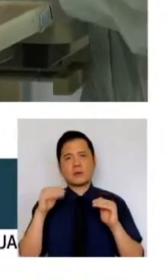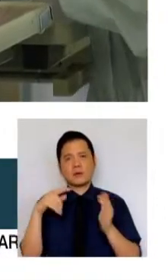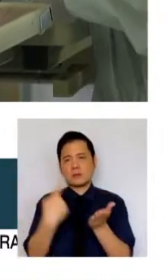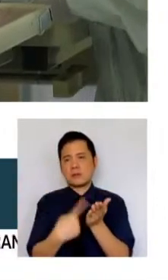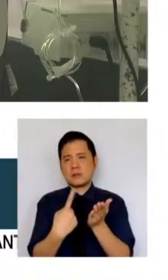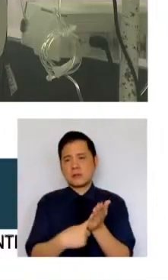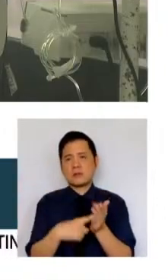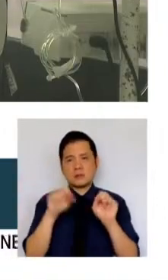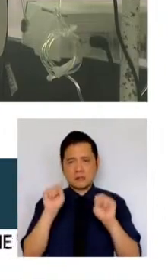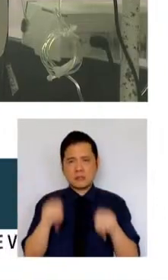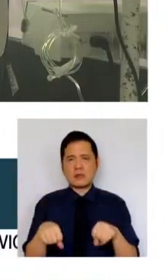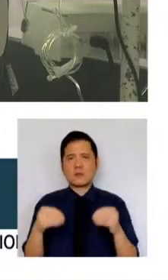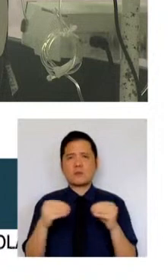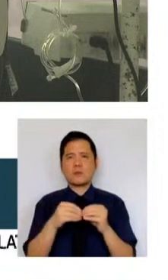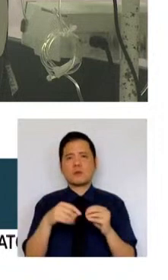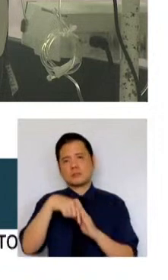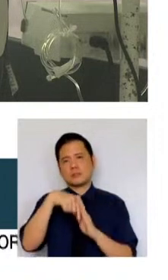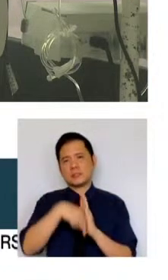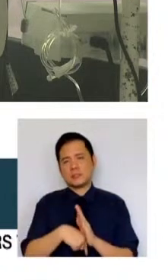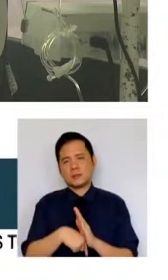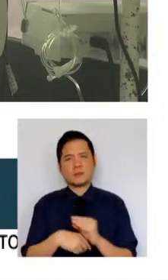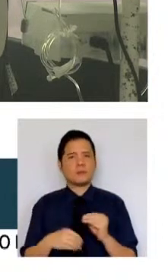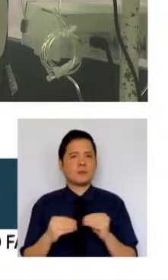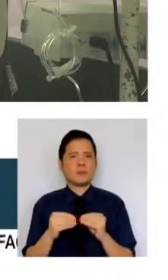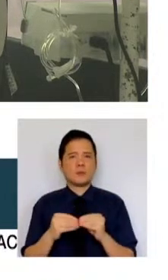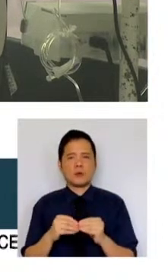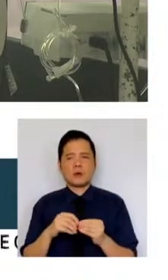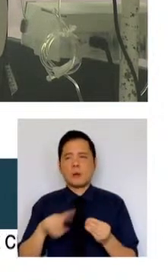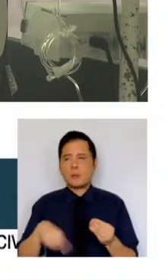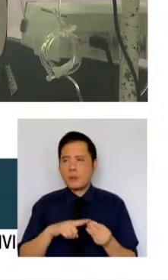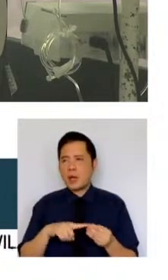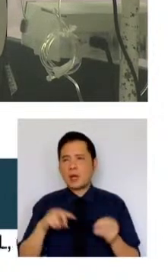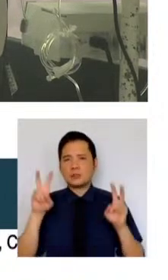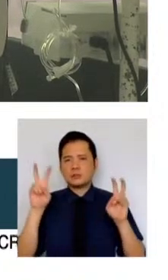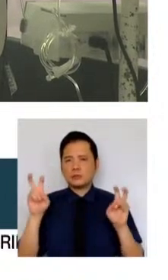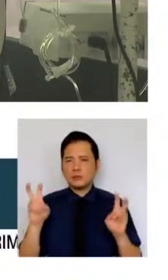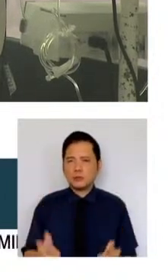intense and expansive so that we can move forward